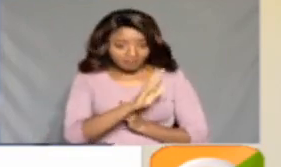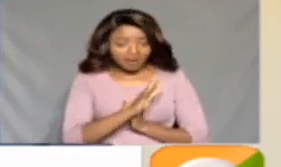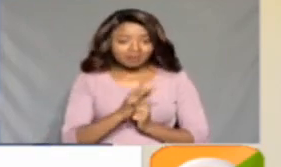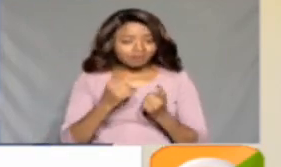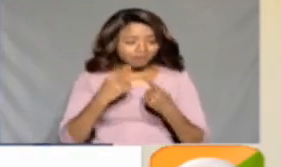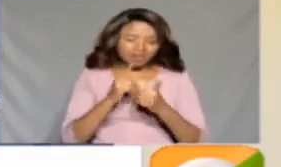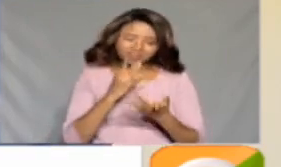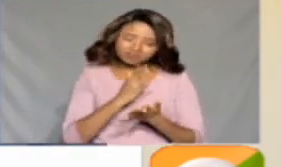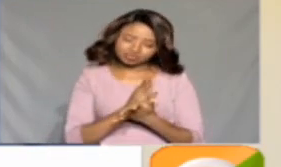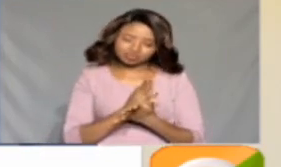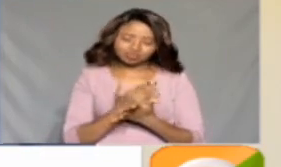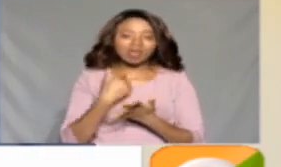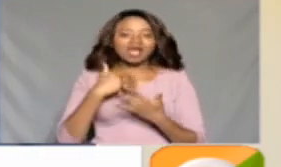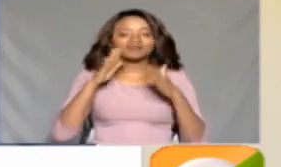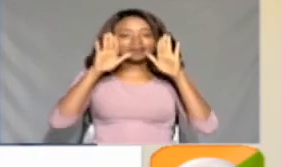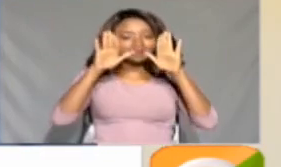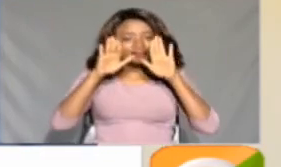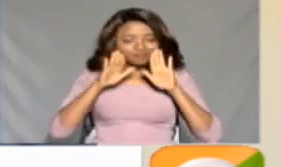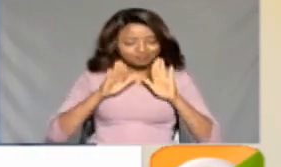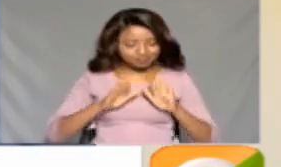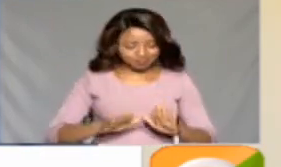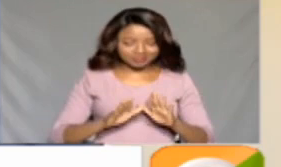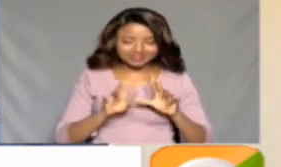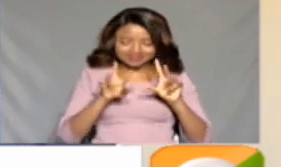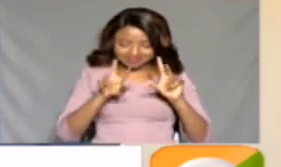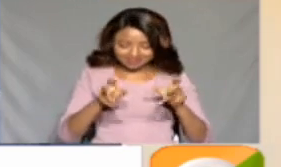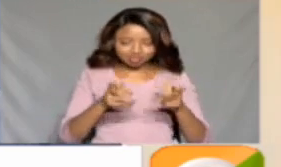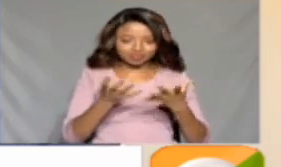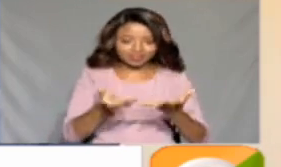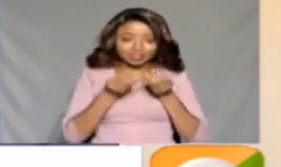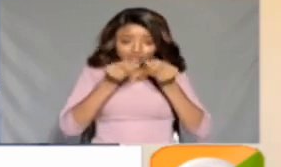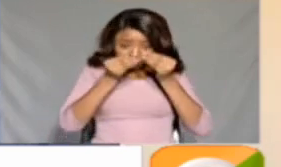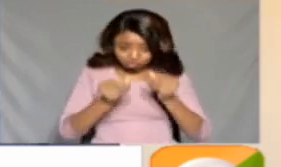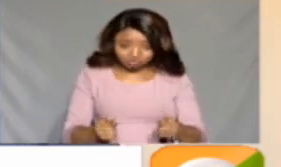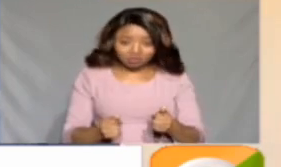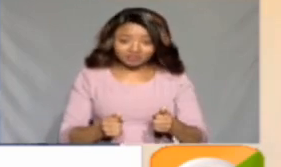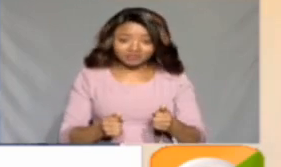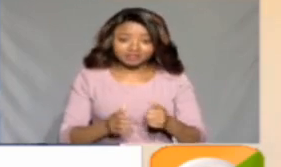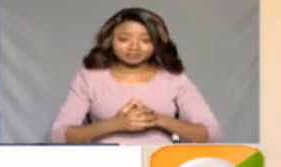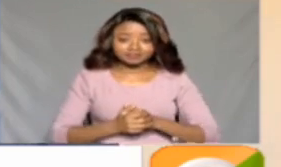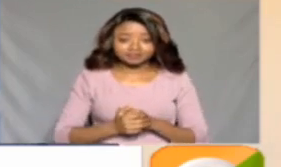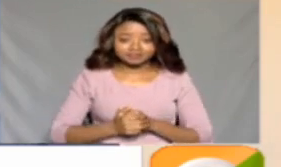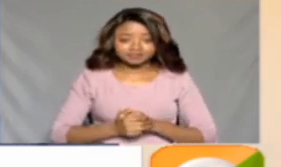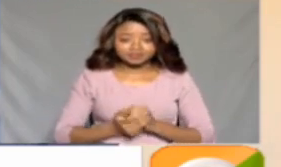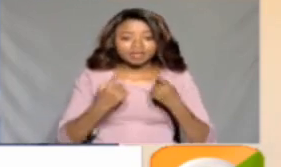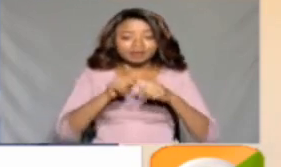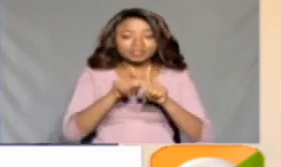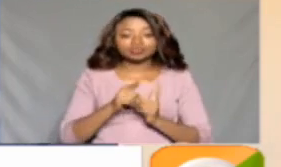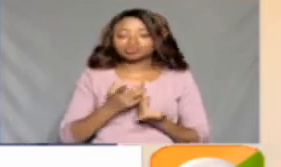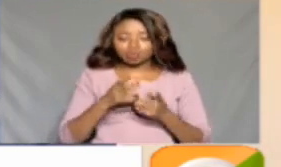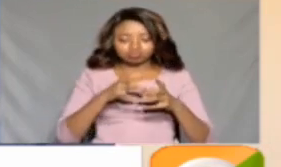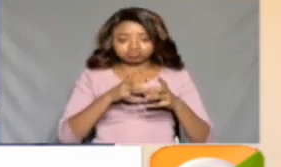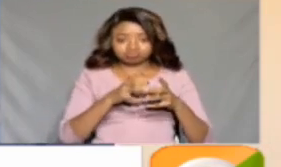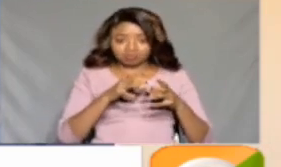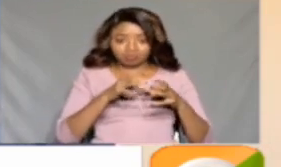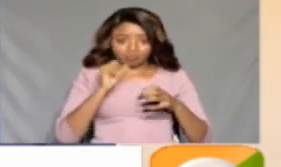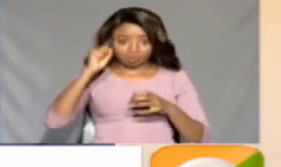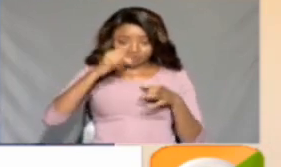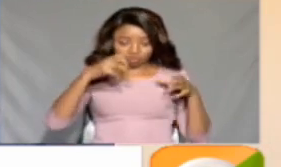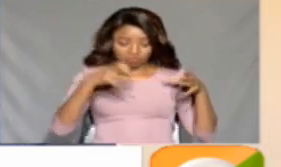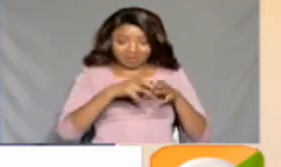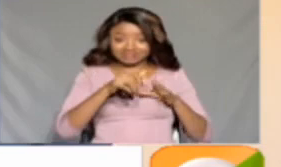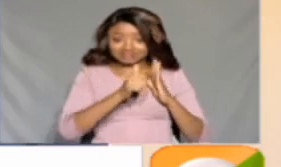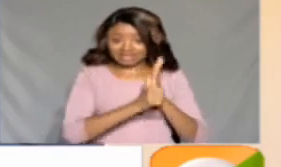here, a much more philosophical issue that we could address. In fact, according to the Political Parties Act, when any party